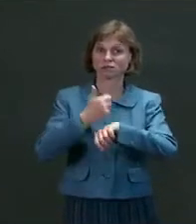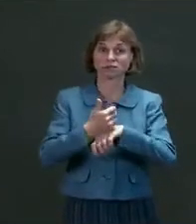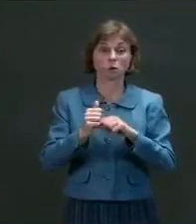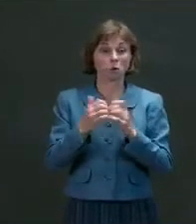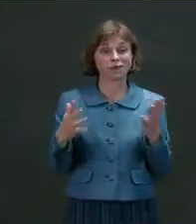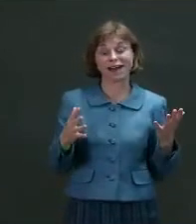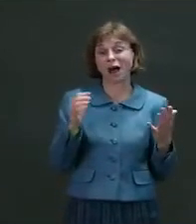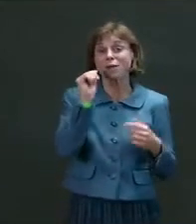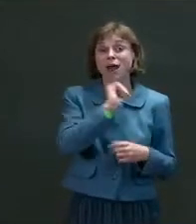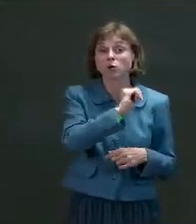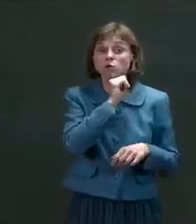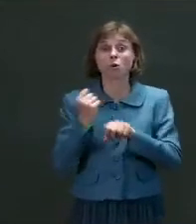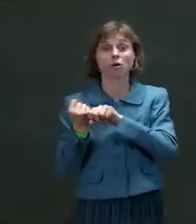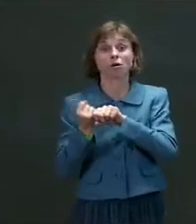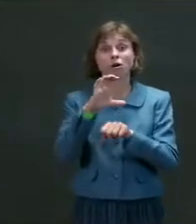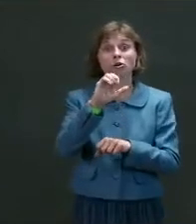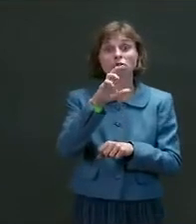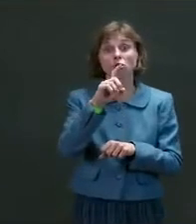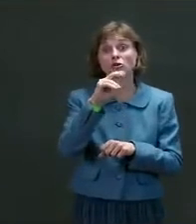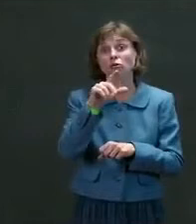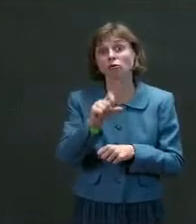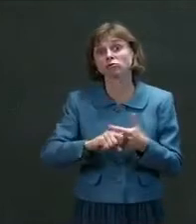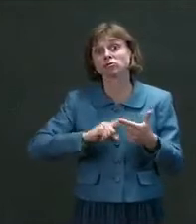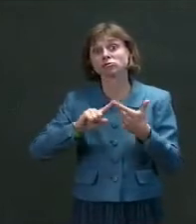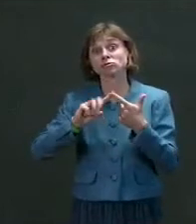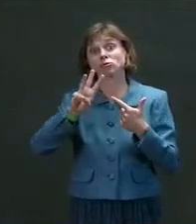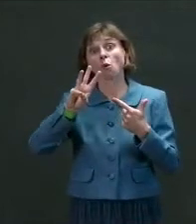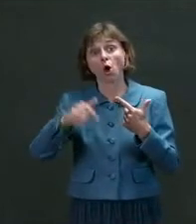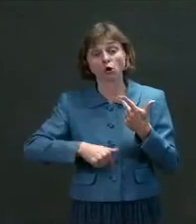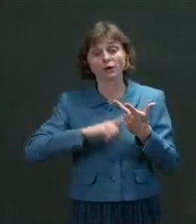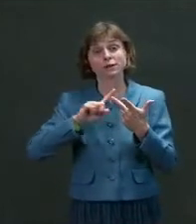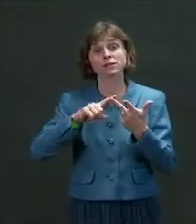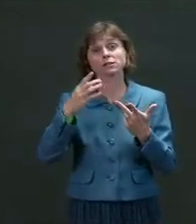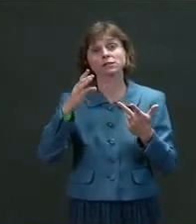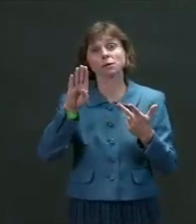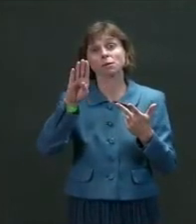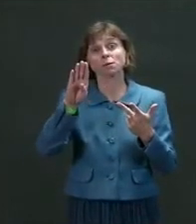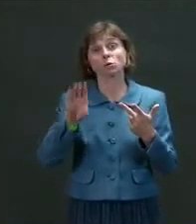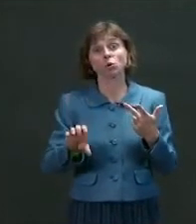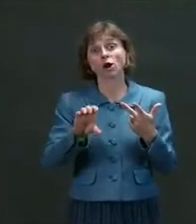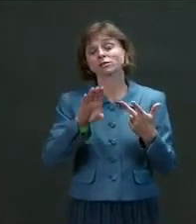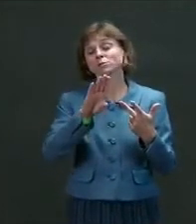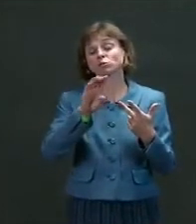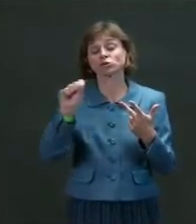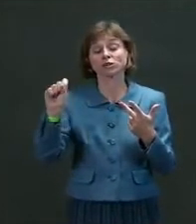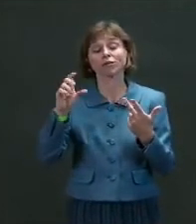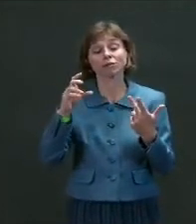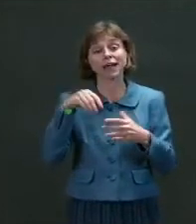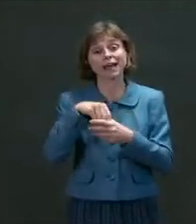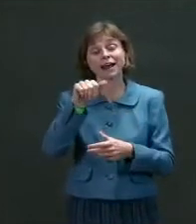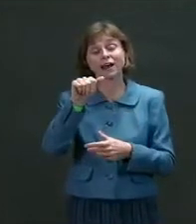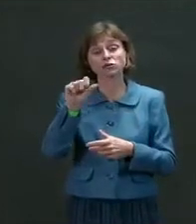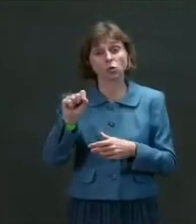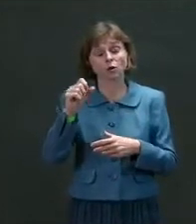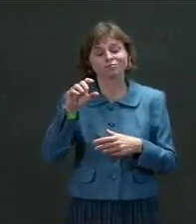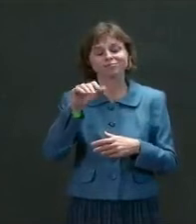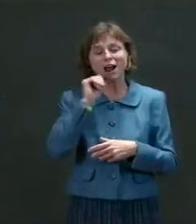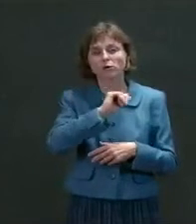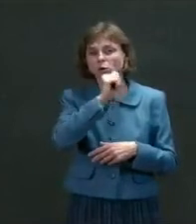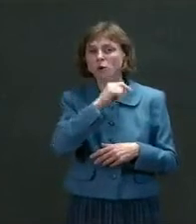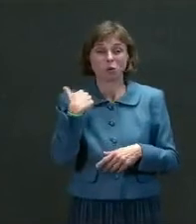Cardinals, Walgreens, Arizona State University, and Blue Cross Blue Shield of Arizona, we wouldn't be able to function as effectively as